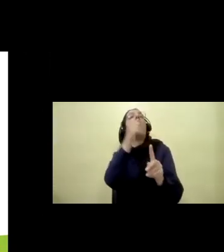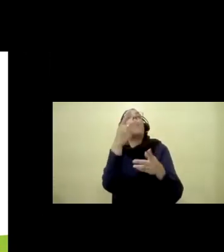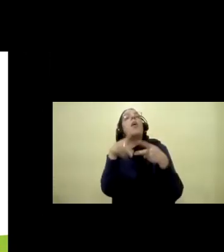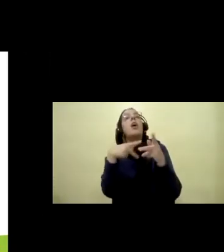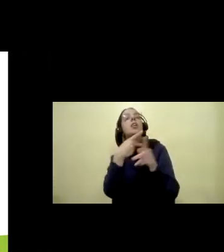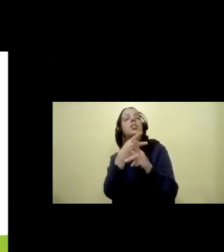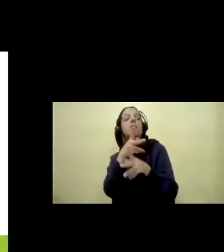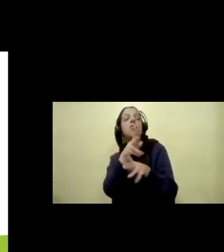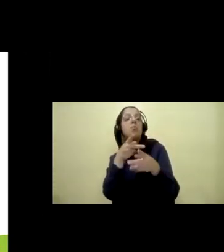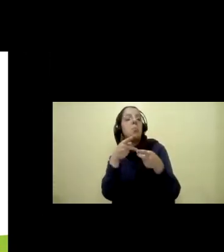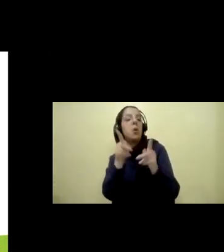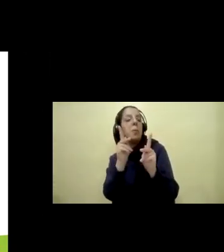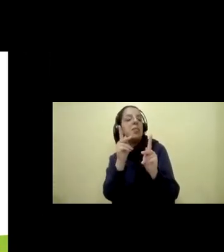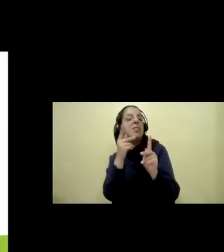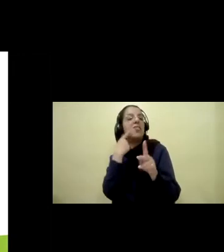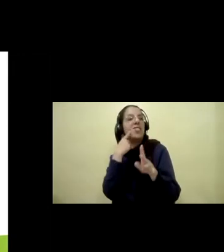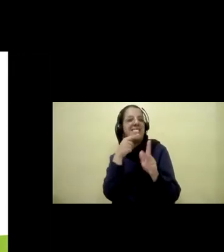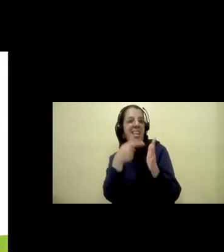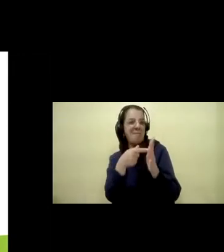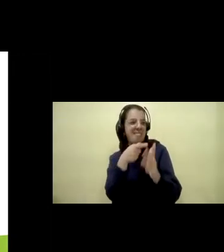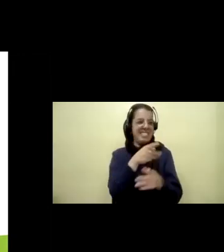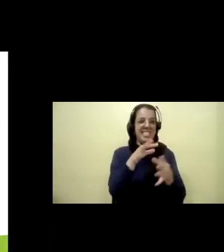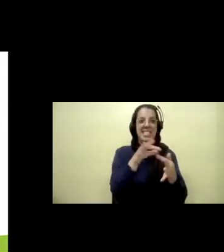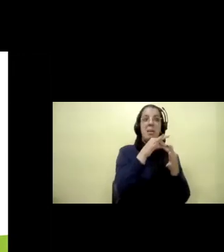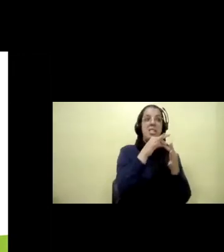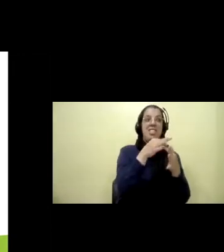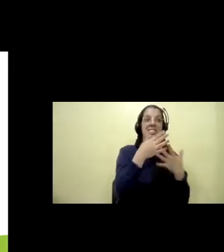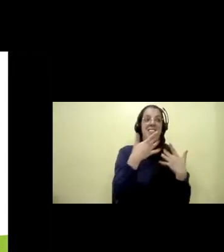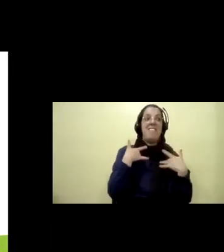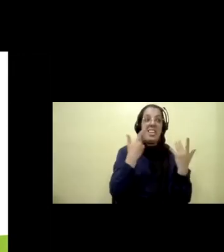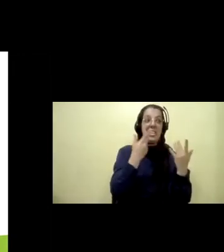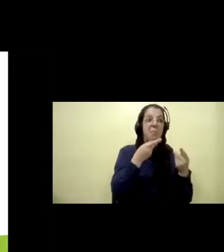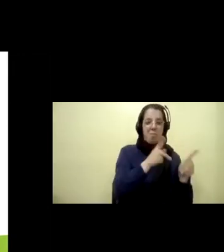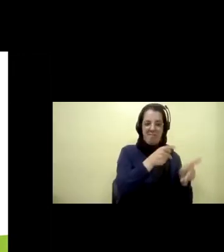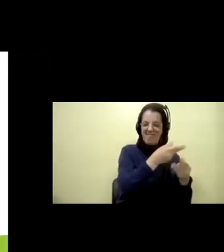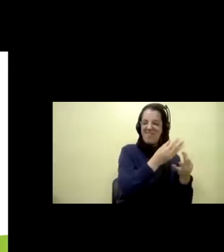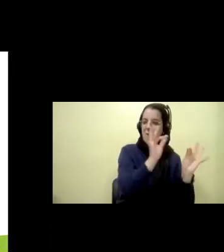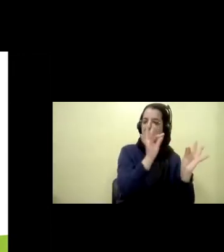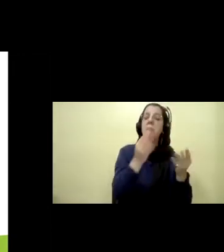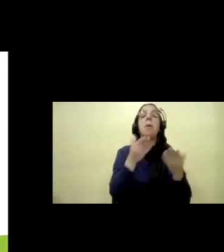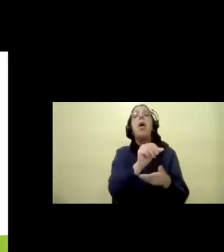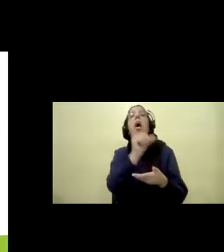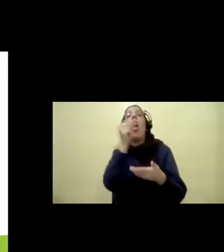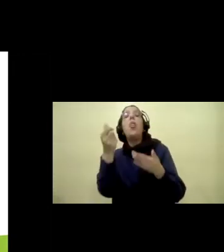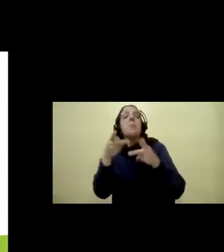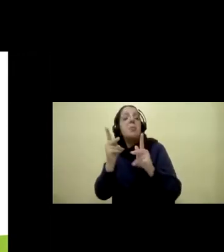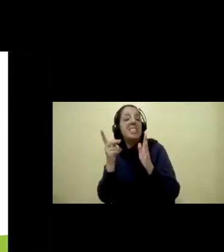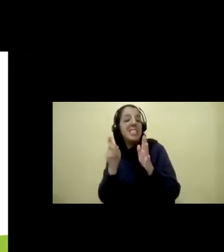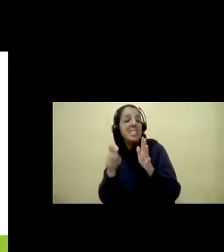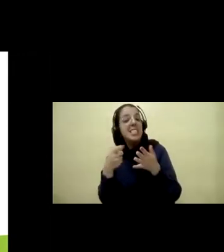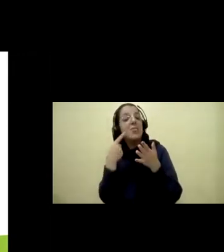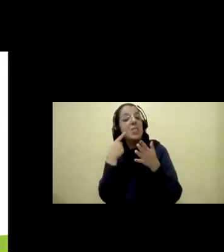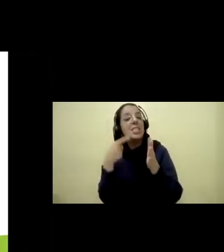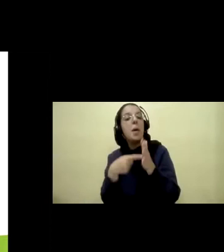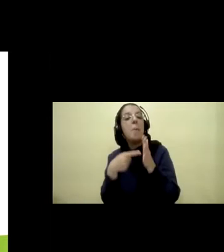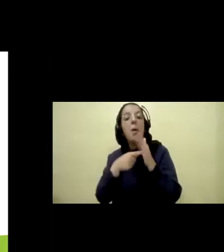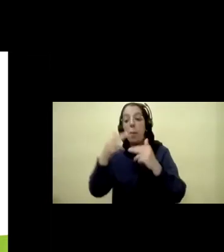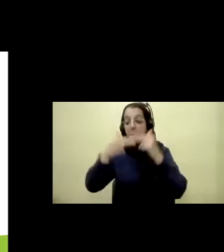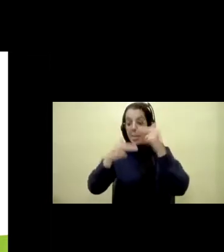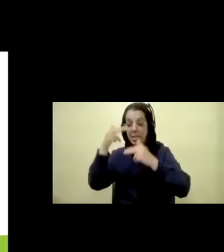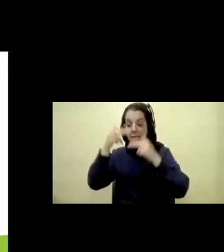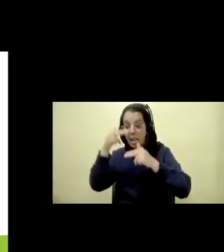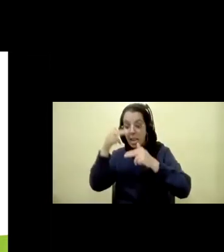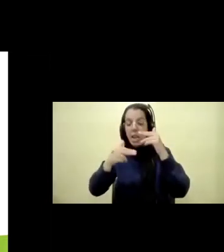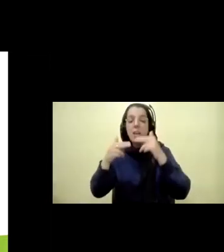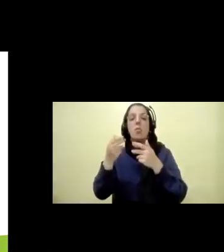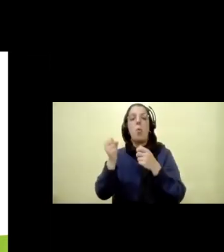the special events permit that will be free. You may require additional permits such as building permit or